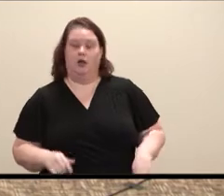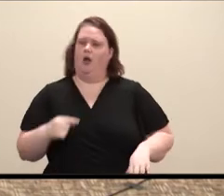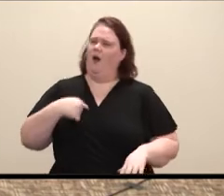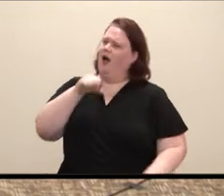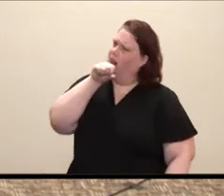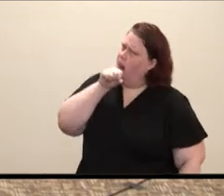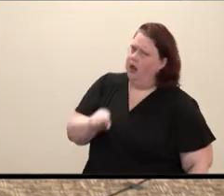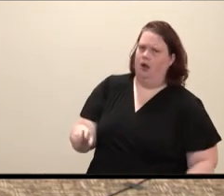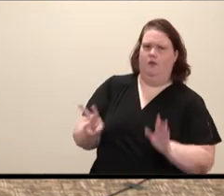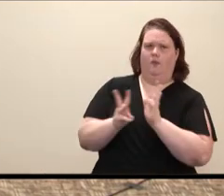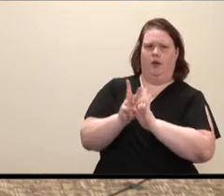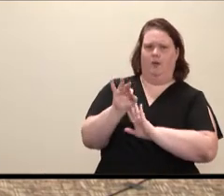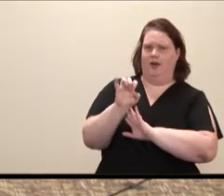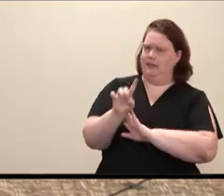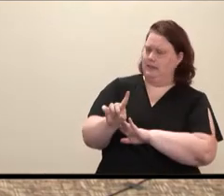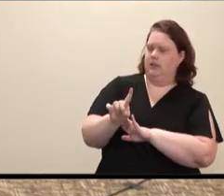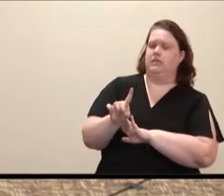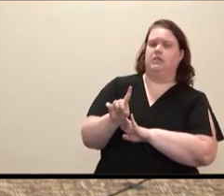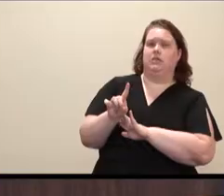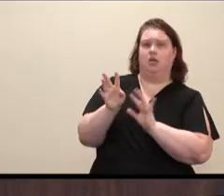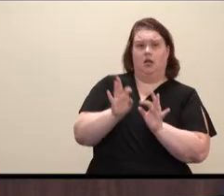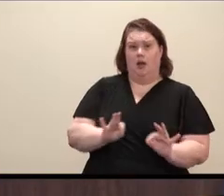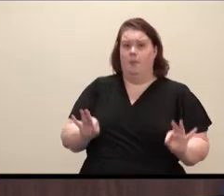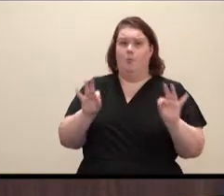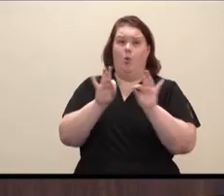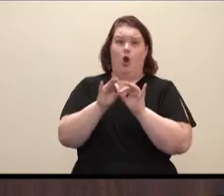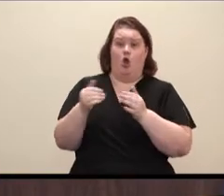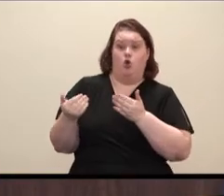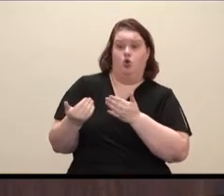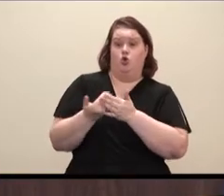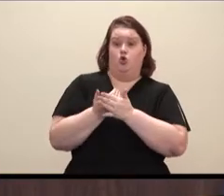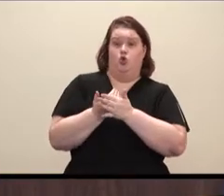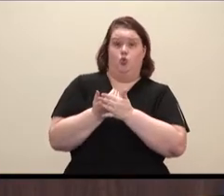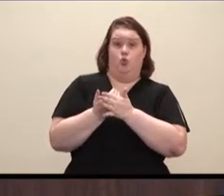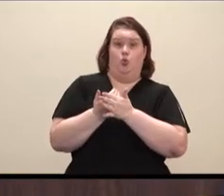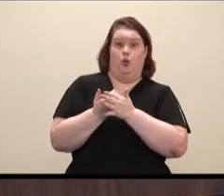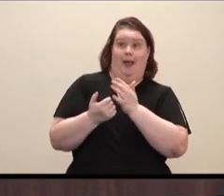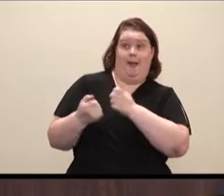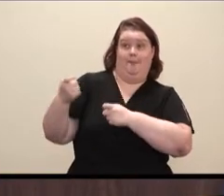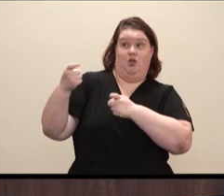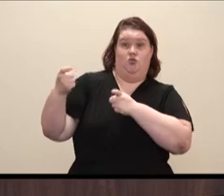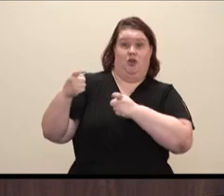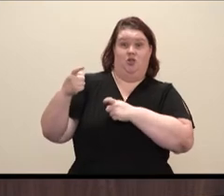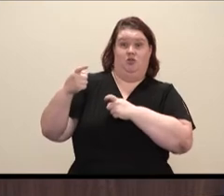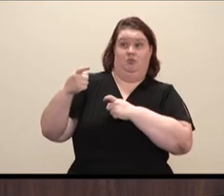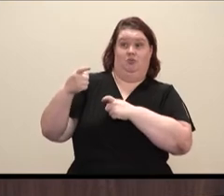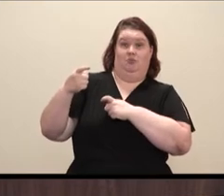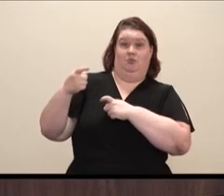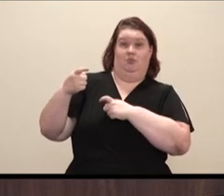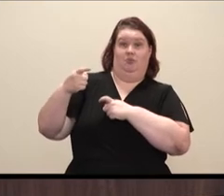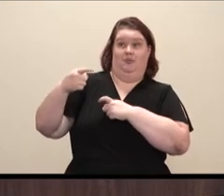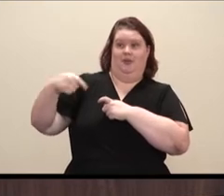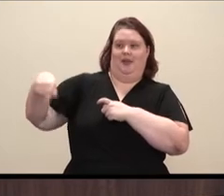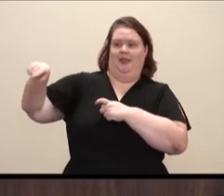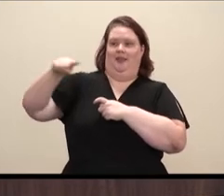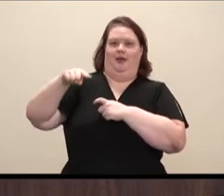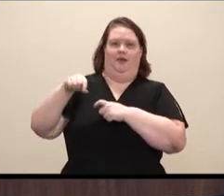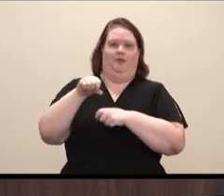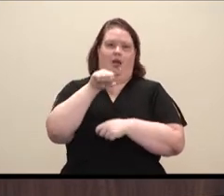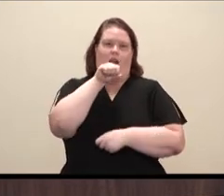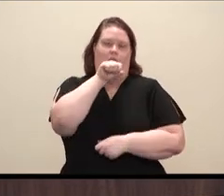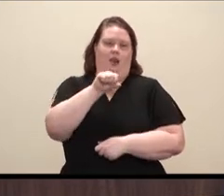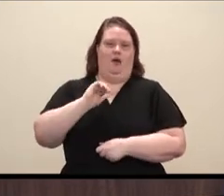know, what is most important as we move into our new administration, they love our Waco kids as much as this Waco native does. And